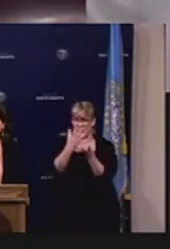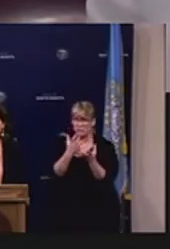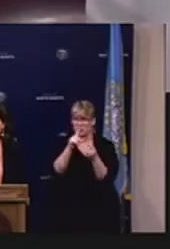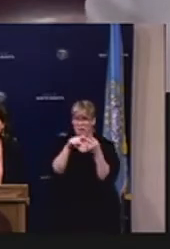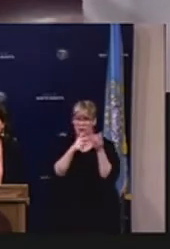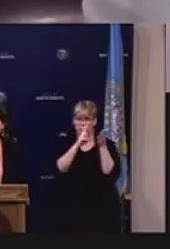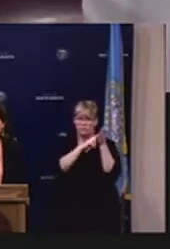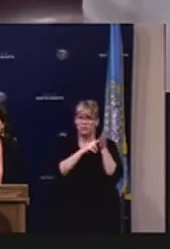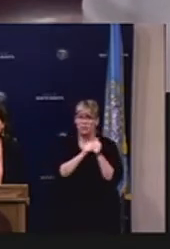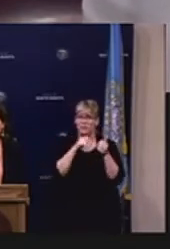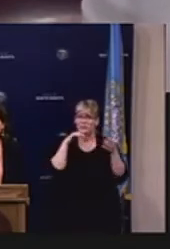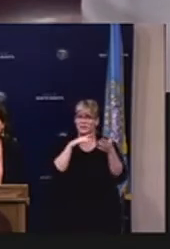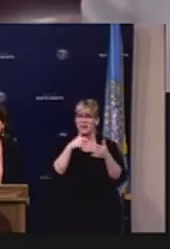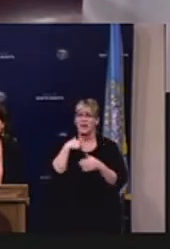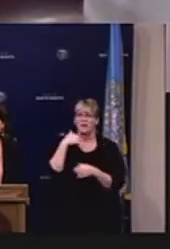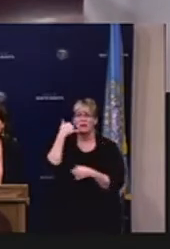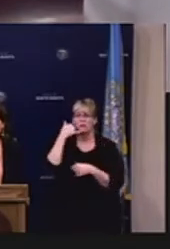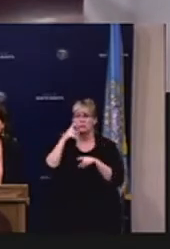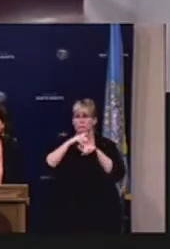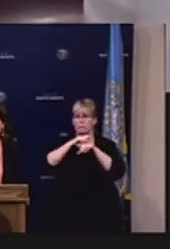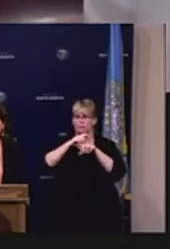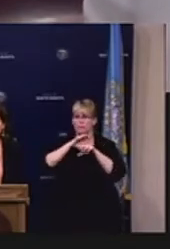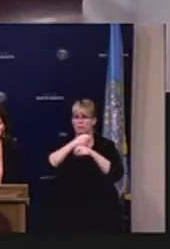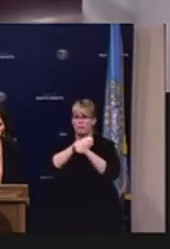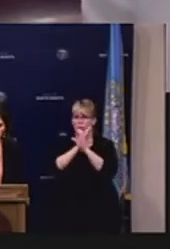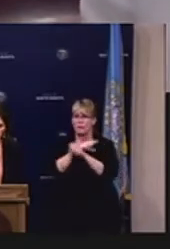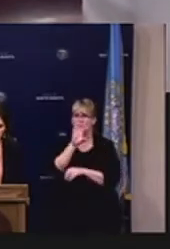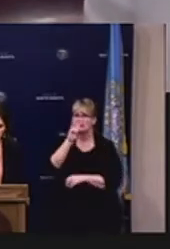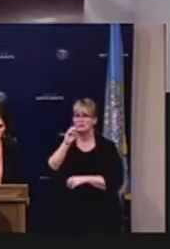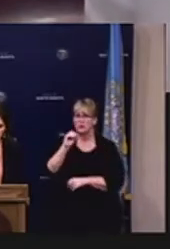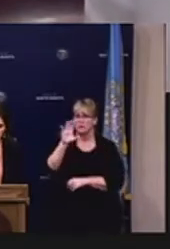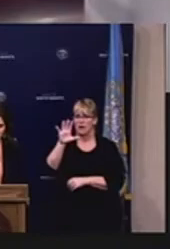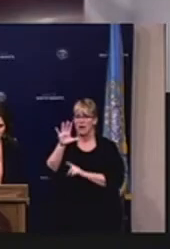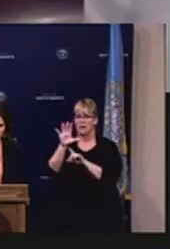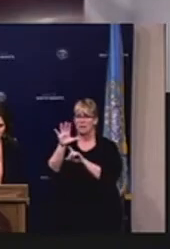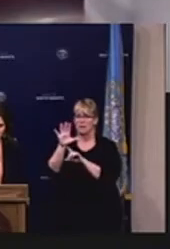I do have a phone number, and that is